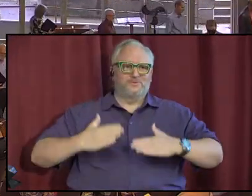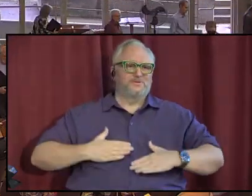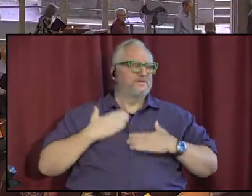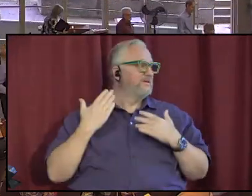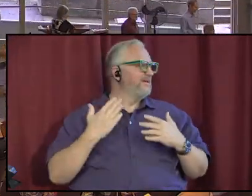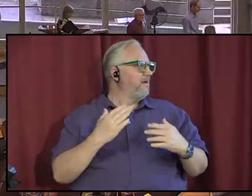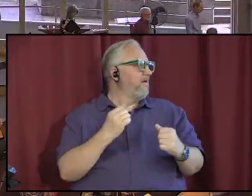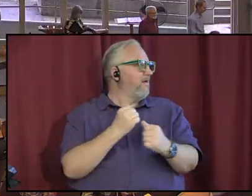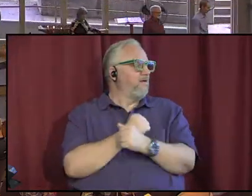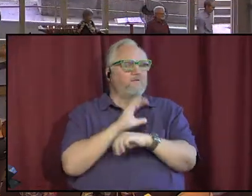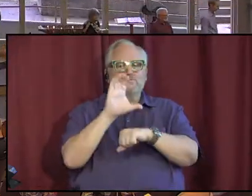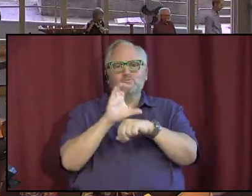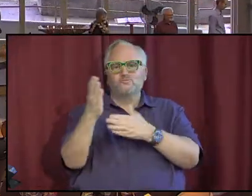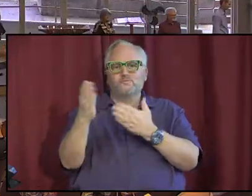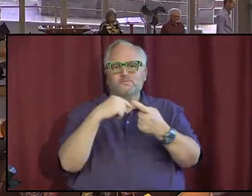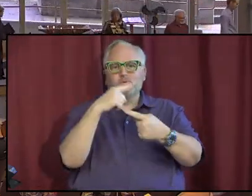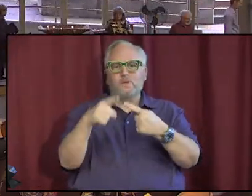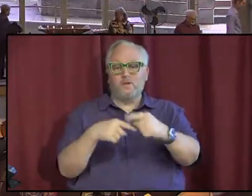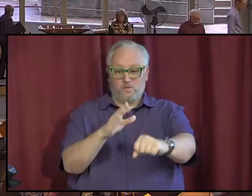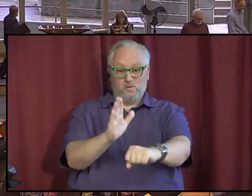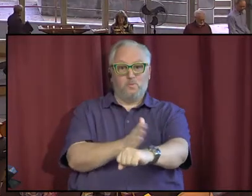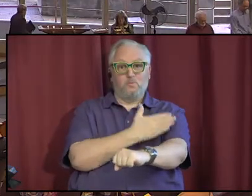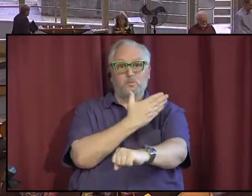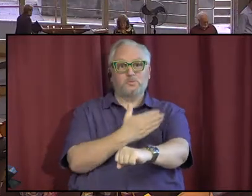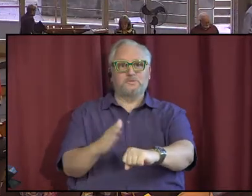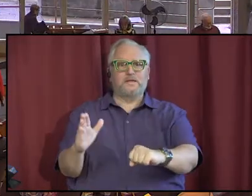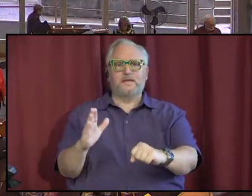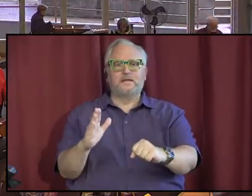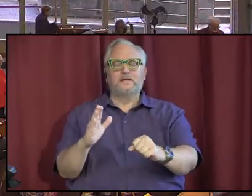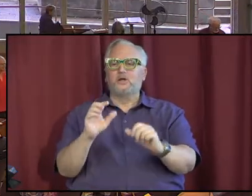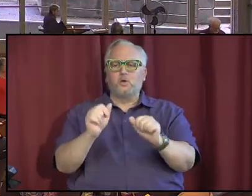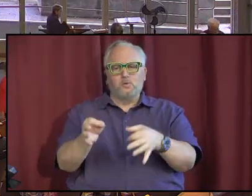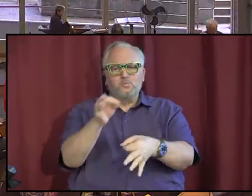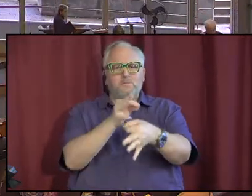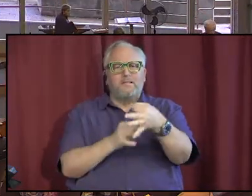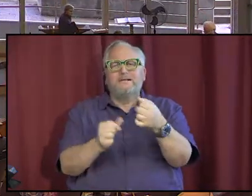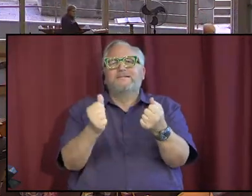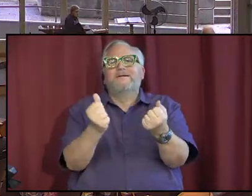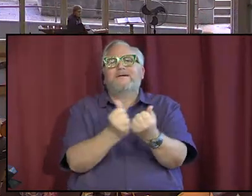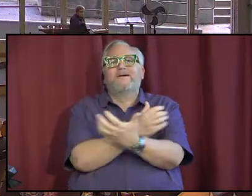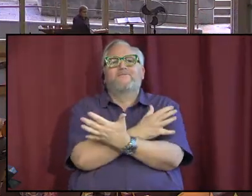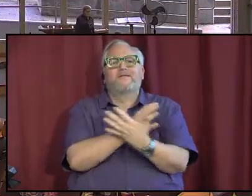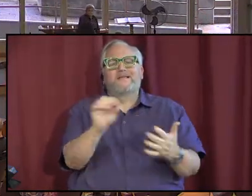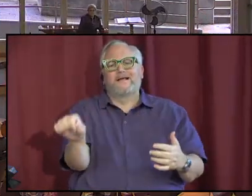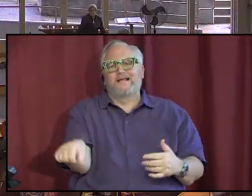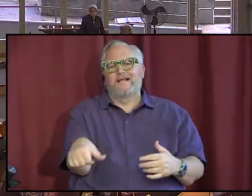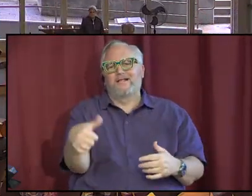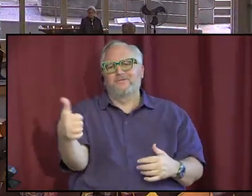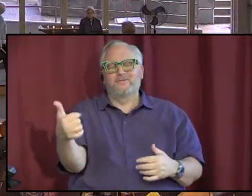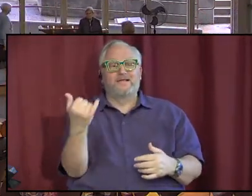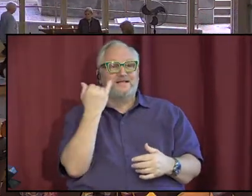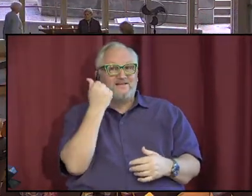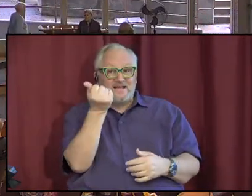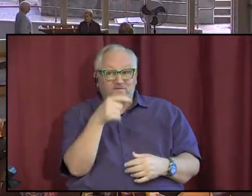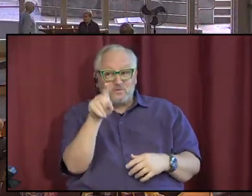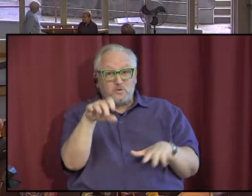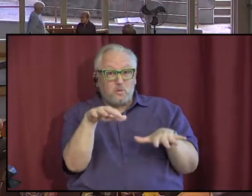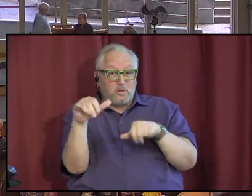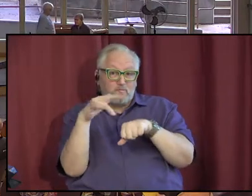I love services when the music could just stand in for everything else. So if anyone needs to leave early,